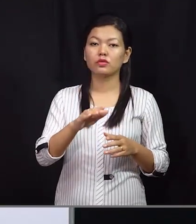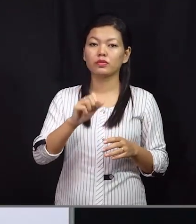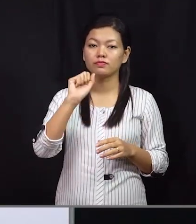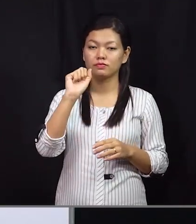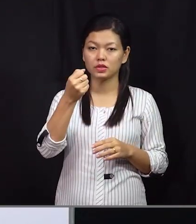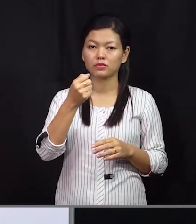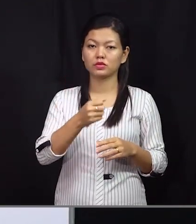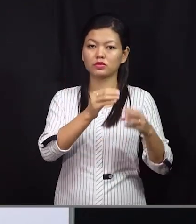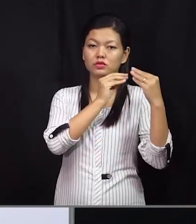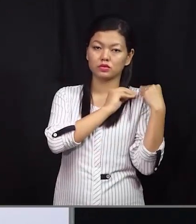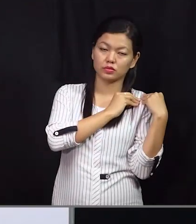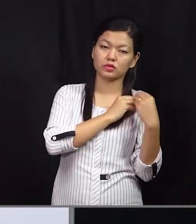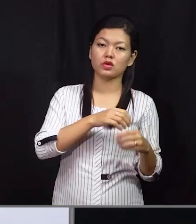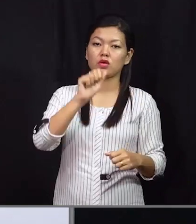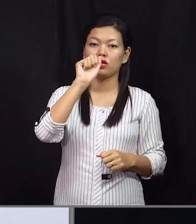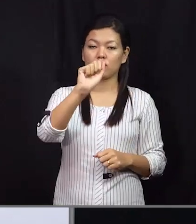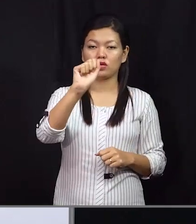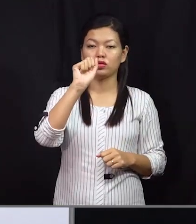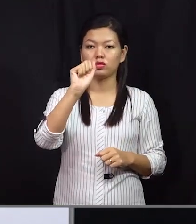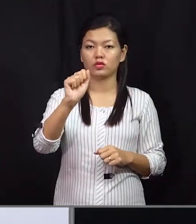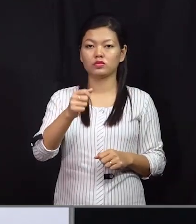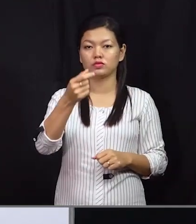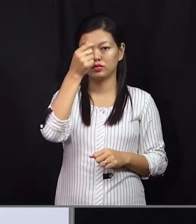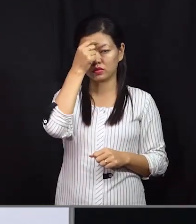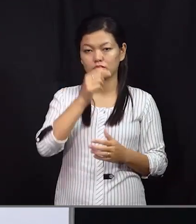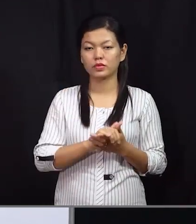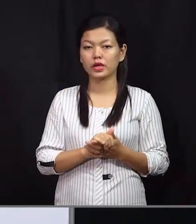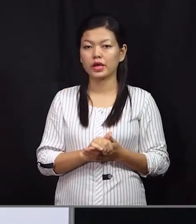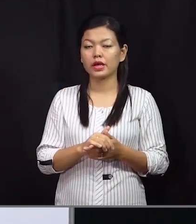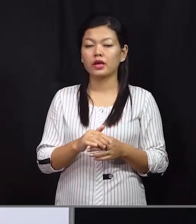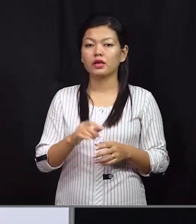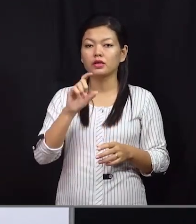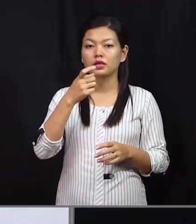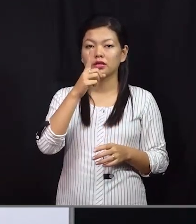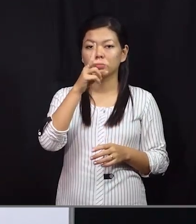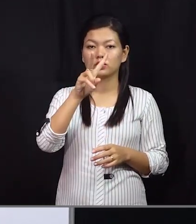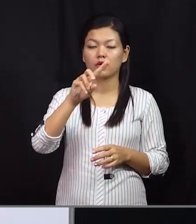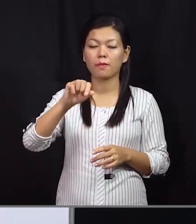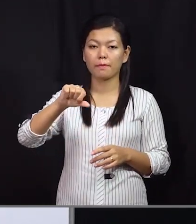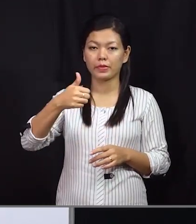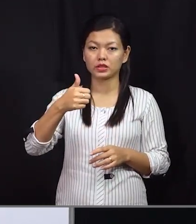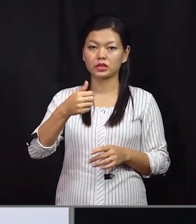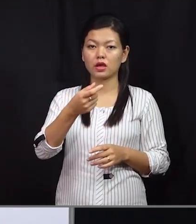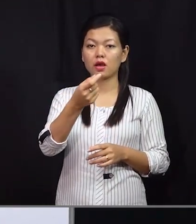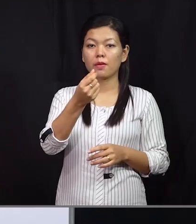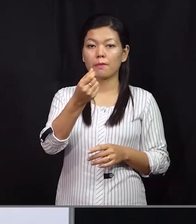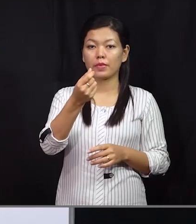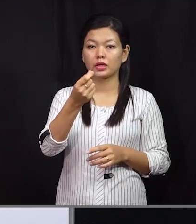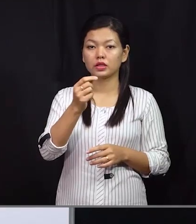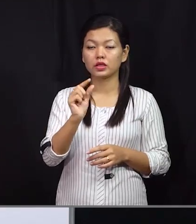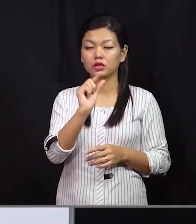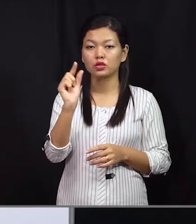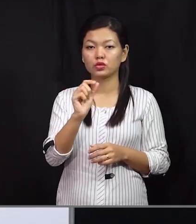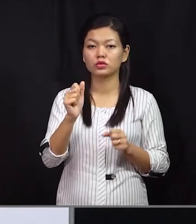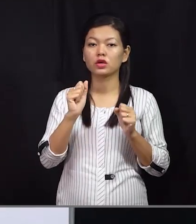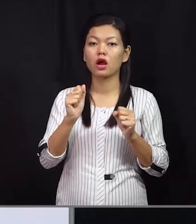and most importantly you will have a financial literacy. So I wish you all the very best. And this is